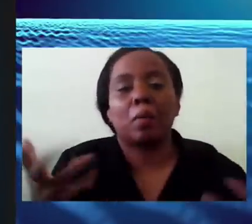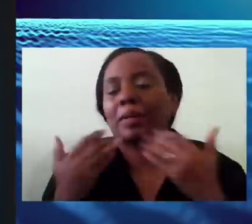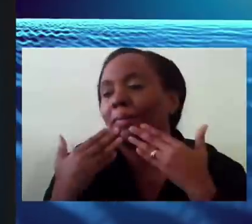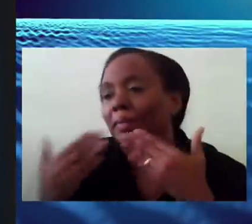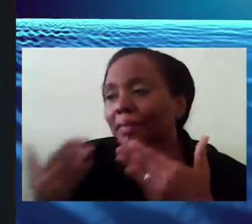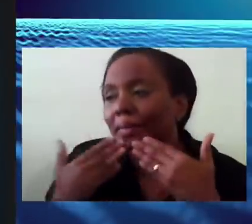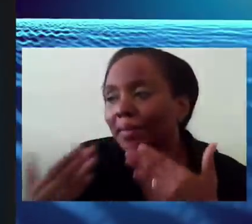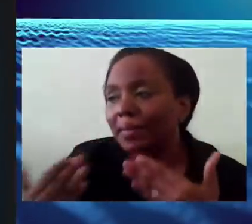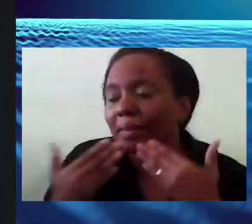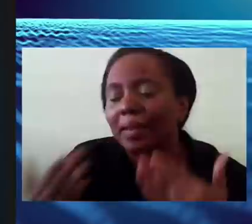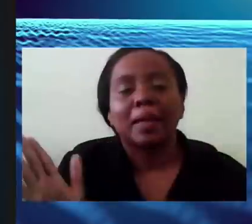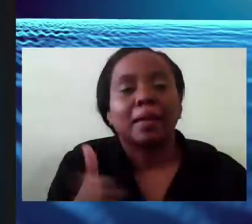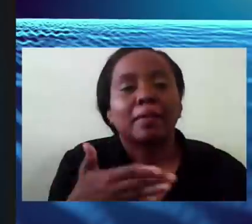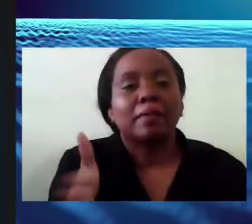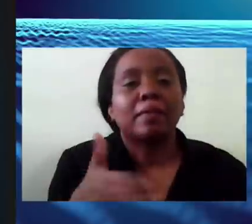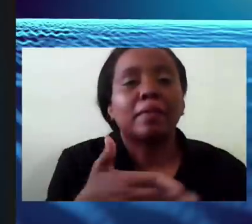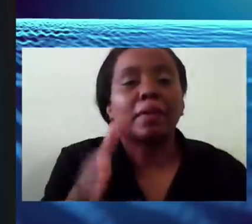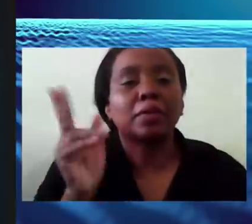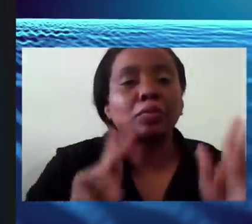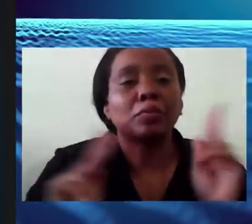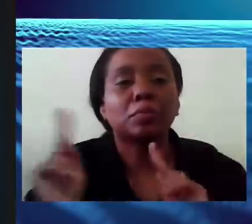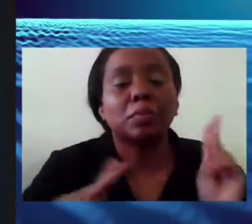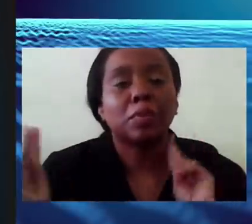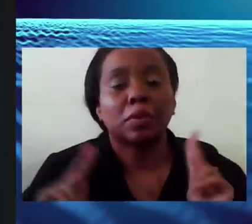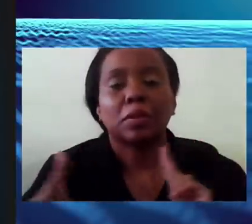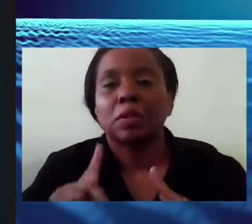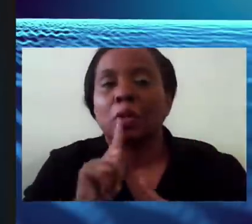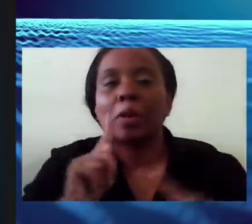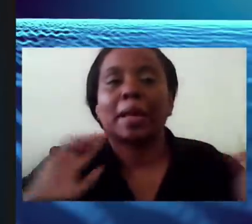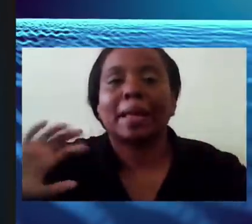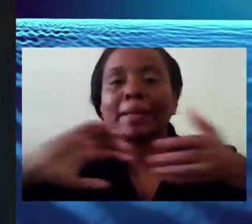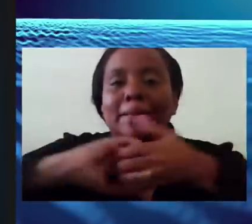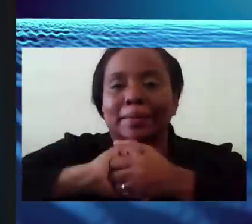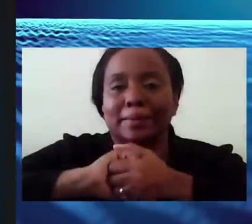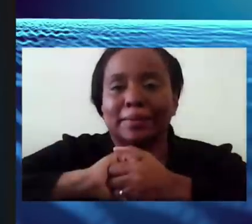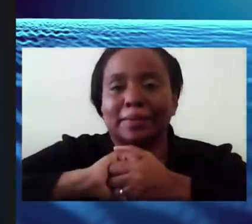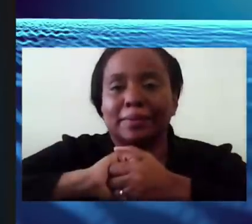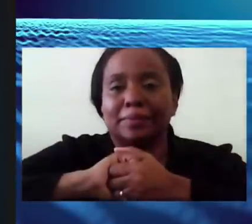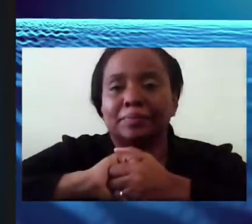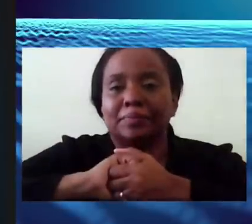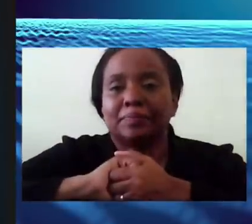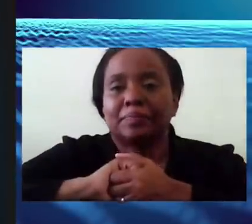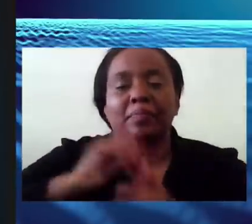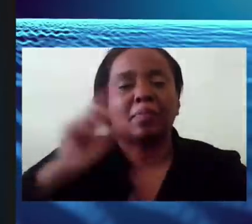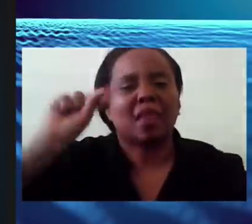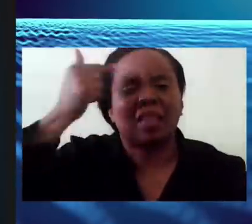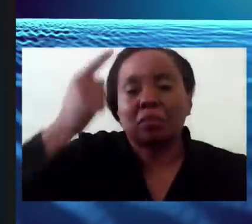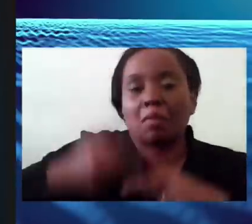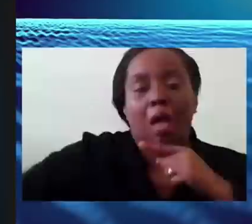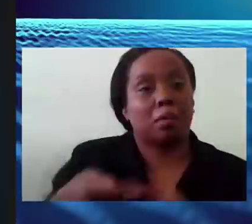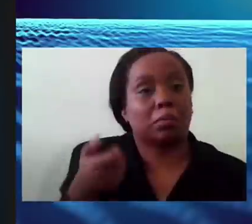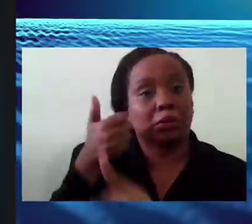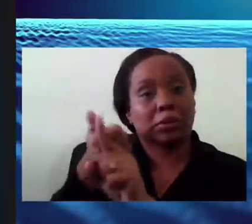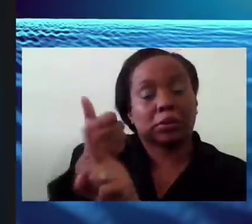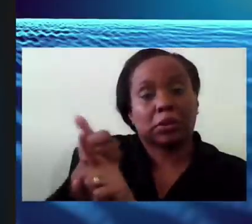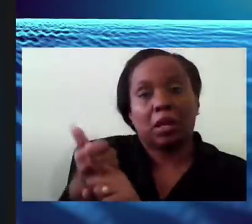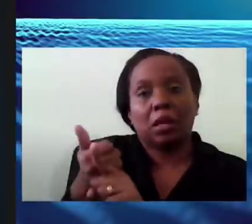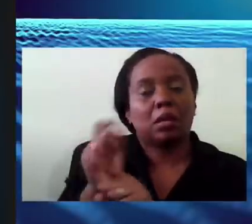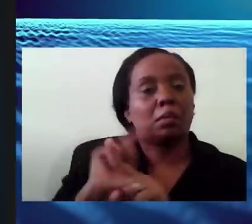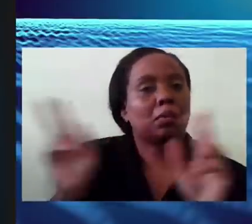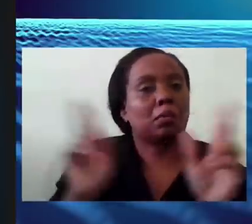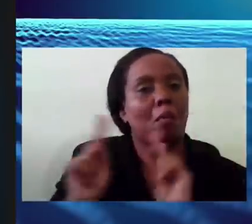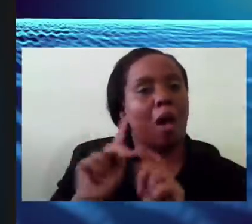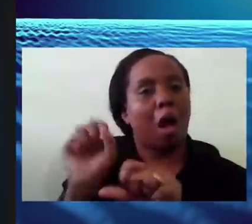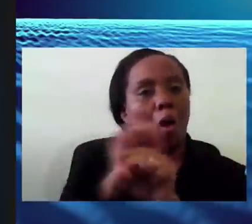banded together in this exercise to do what is in their best interest. Government can't do it all, and the vendors have been working closely with the staff,